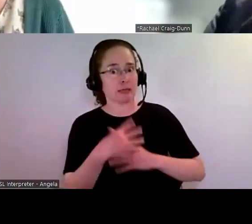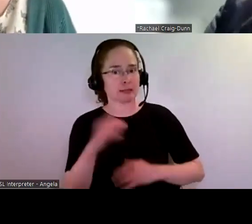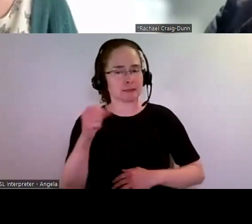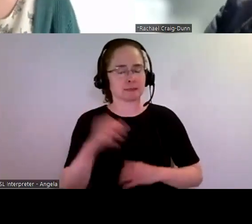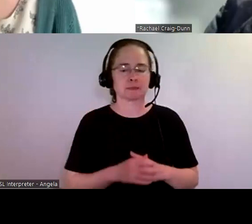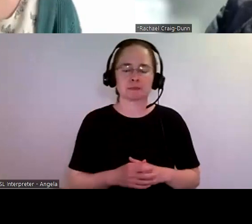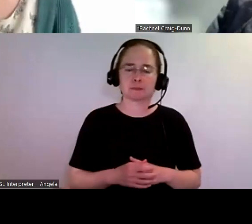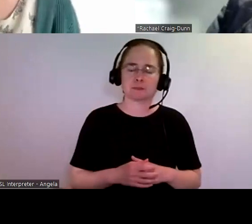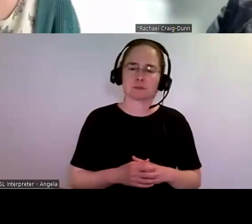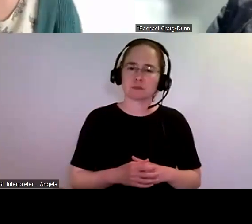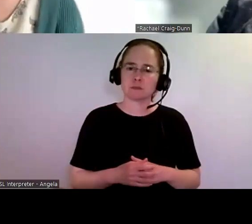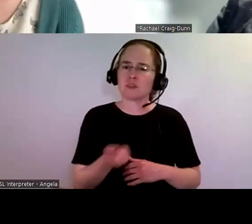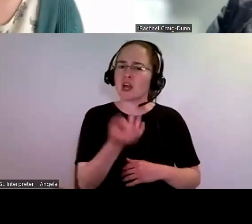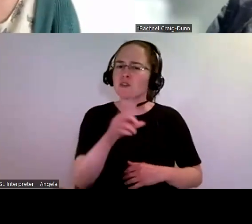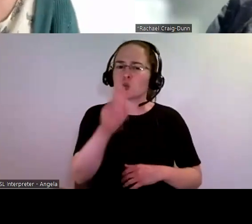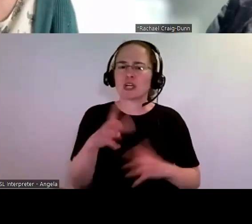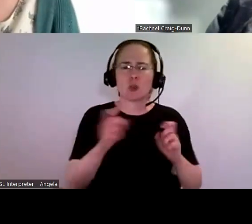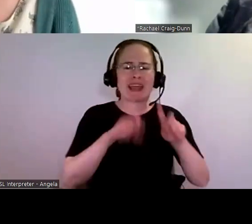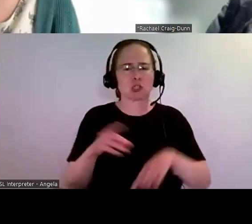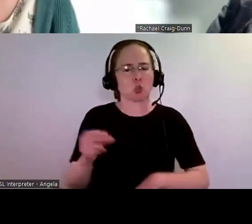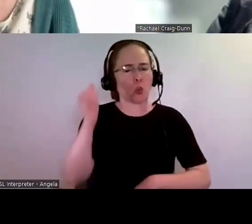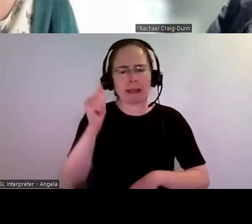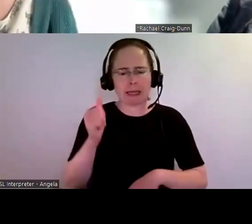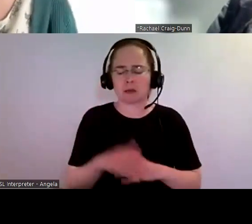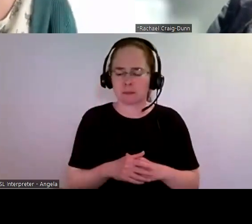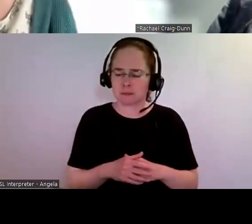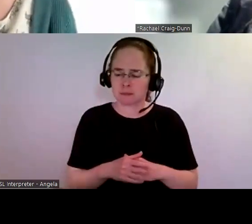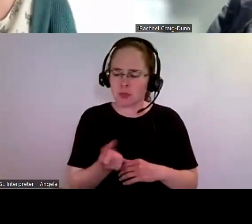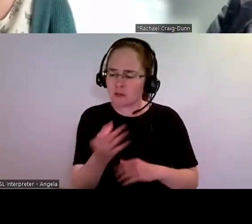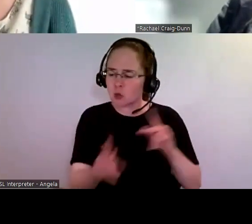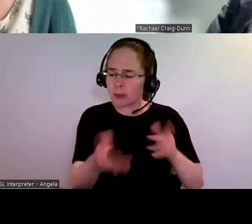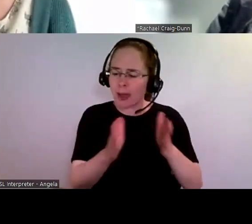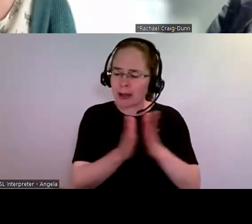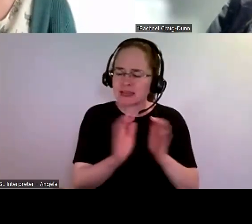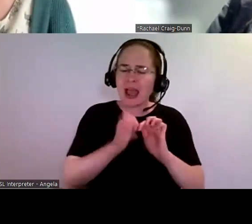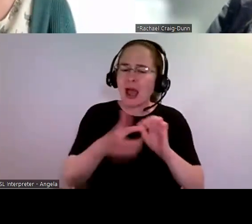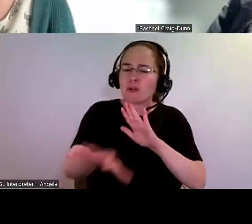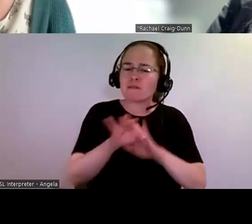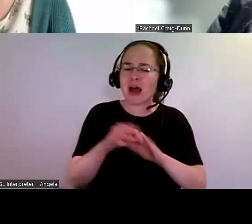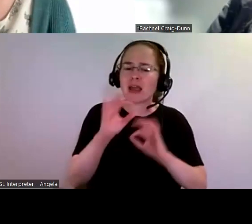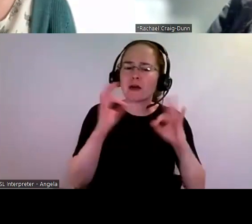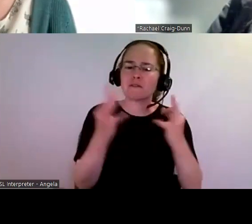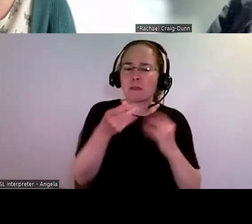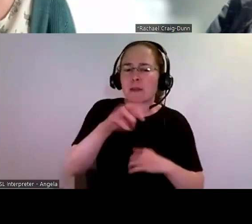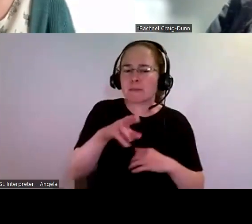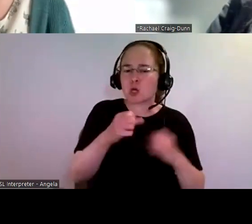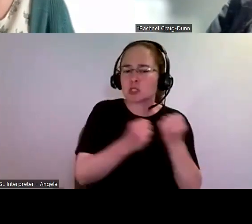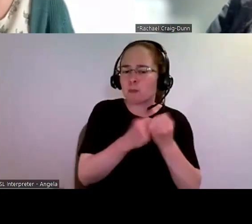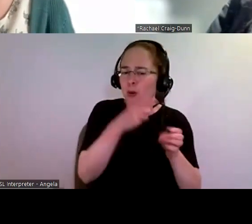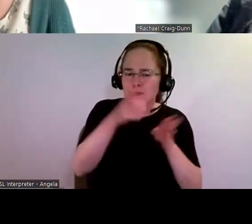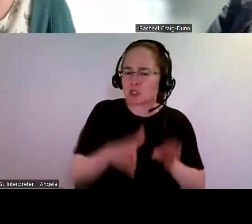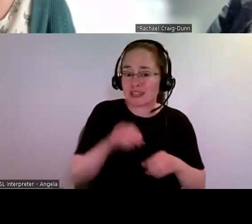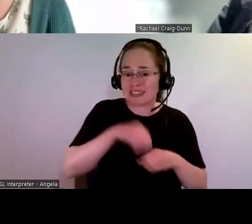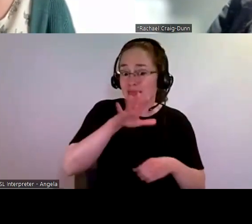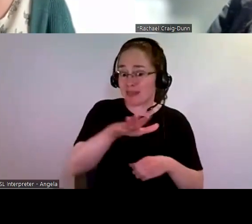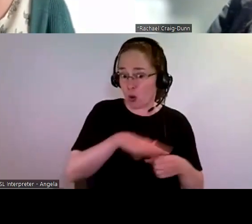a couple questions I just want to answer really quickly. A few folks were asking how they can find a family peer support specialist in